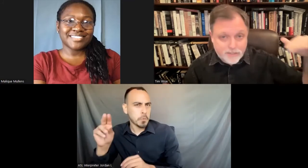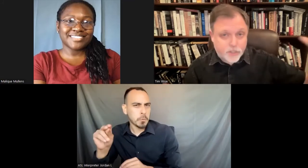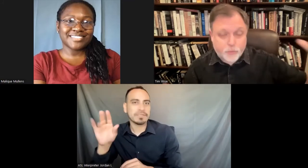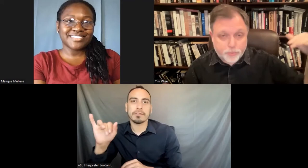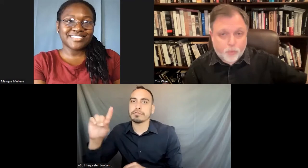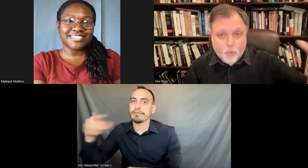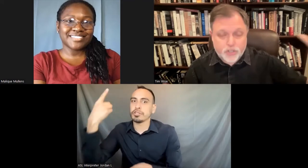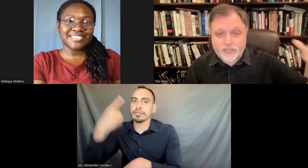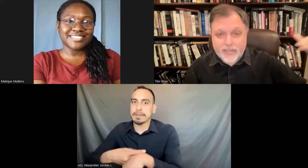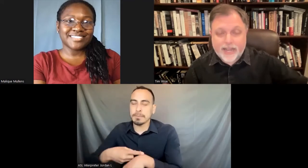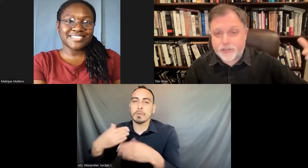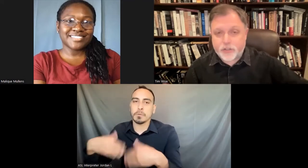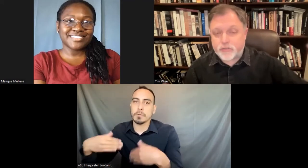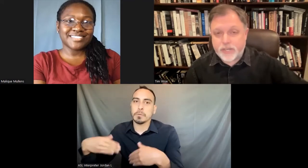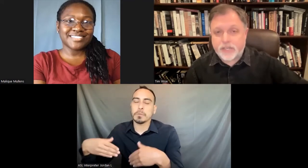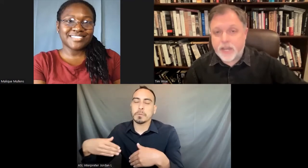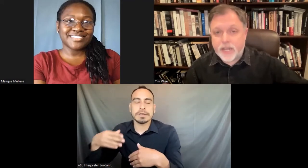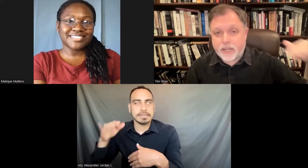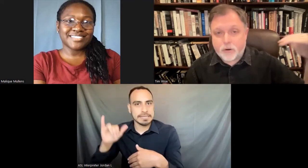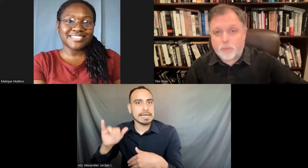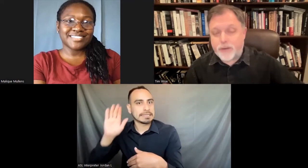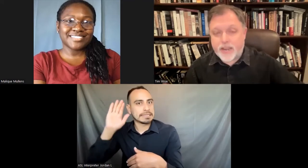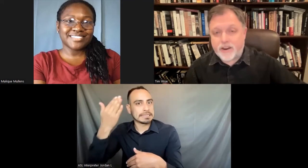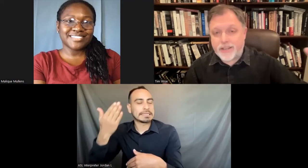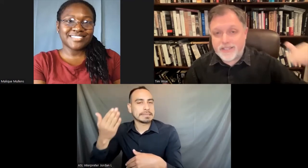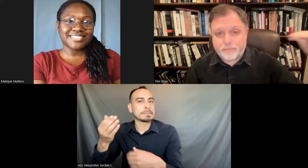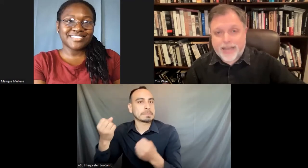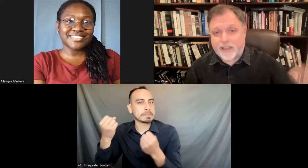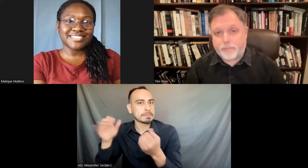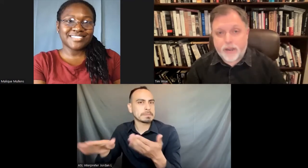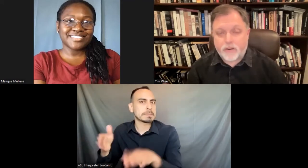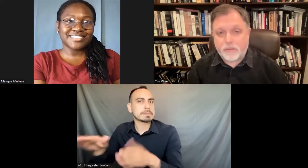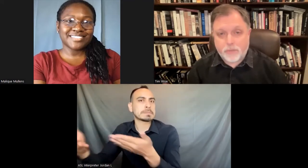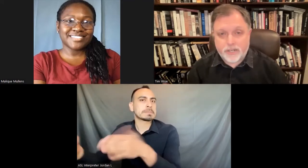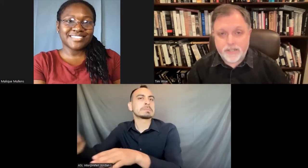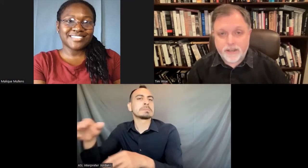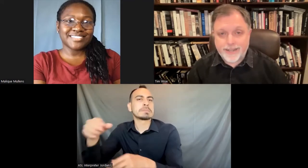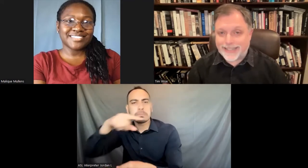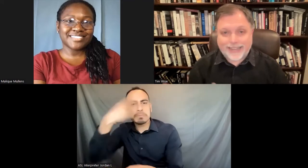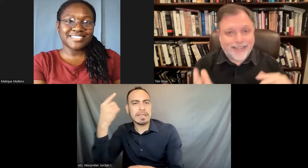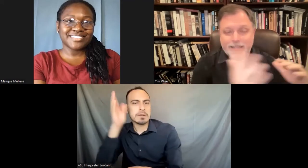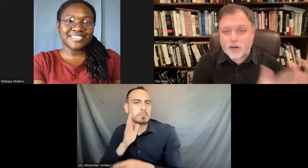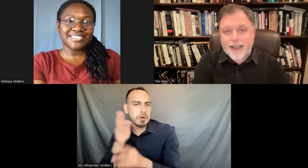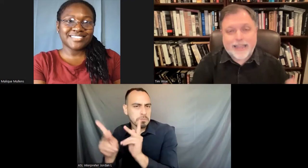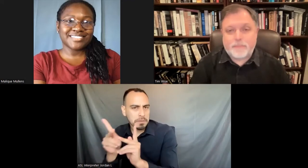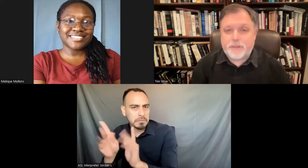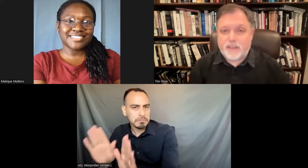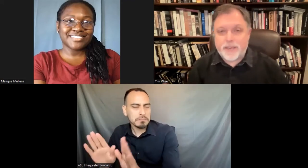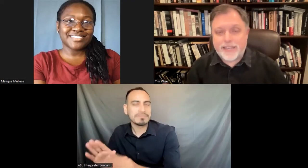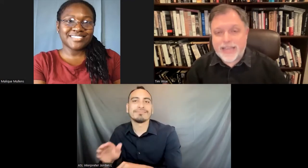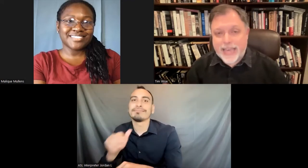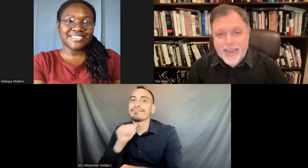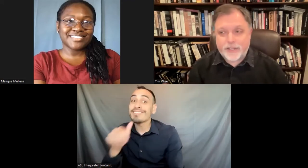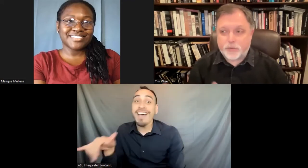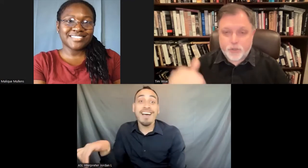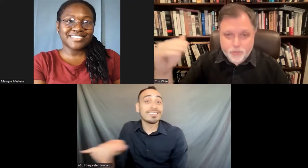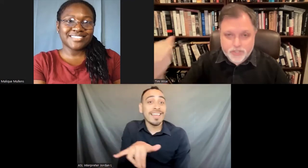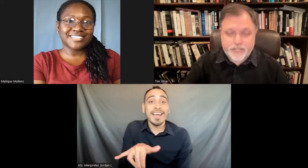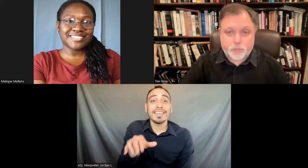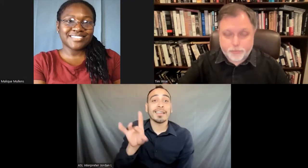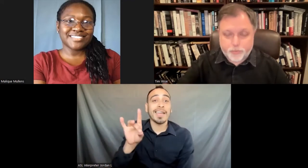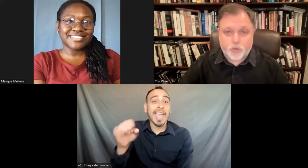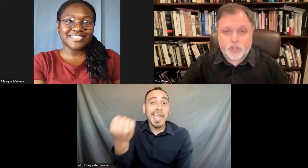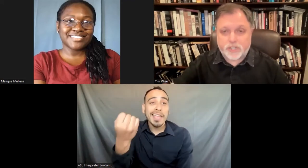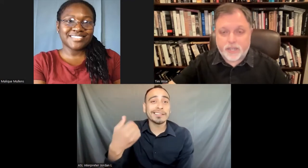was disproportionately concentrated in urban areas in Black and brown communities. It's not like the crack epidemic in the 80s, which